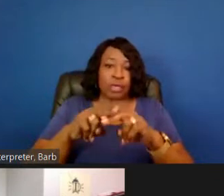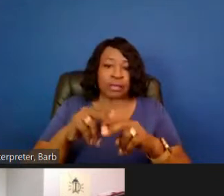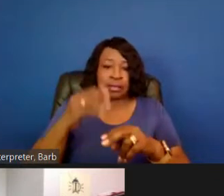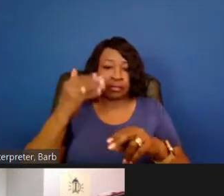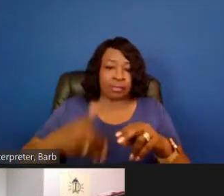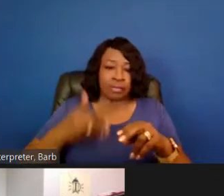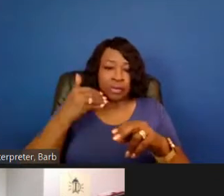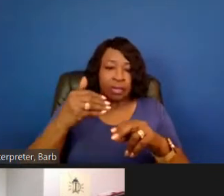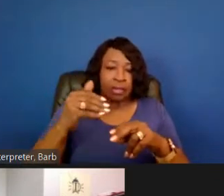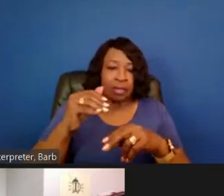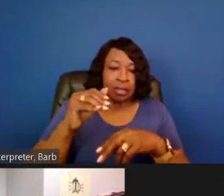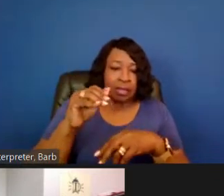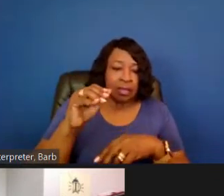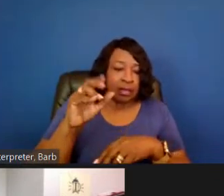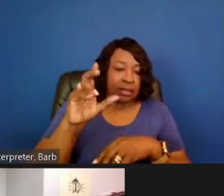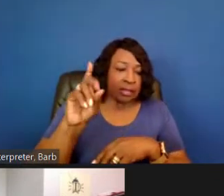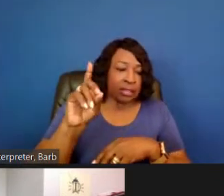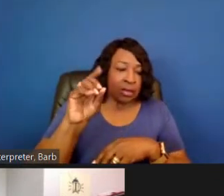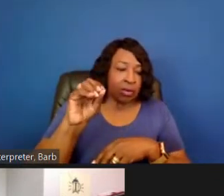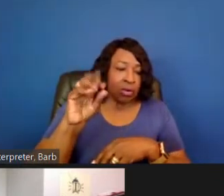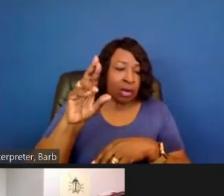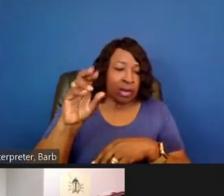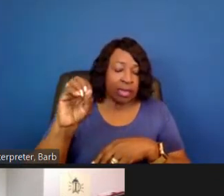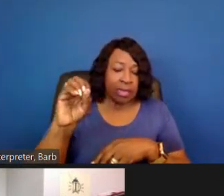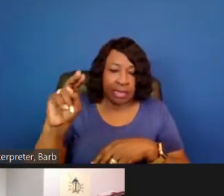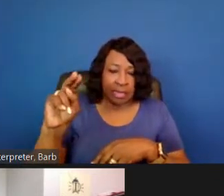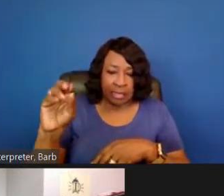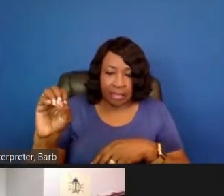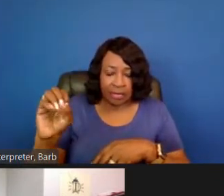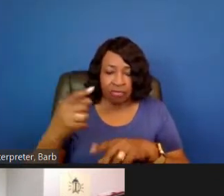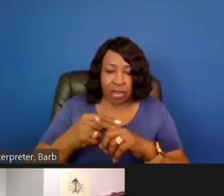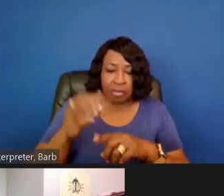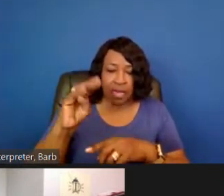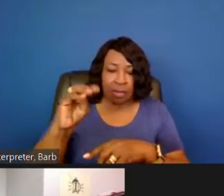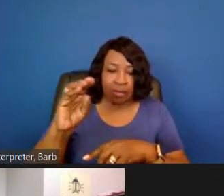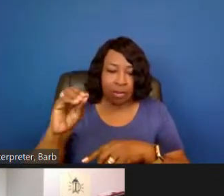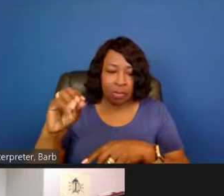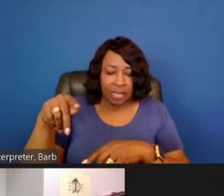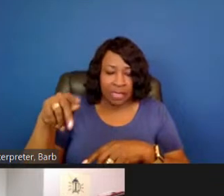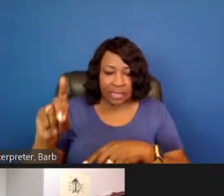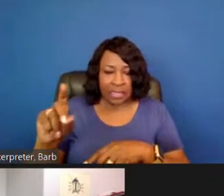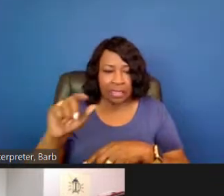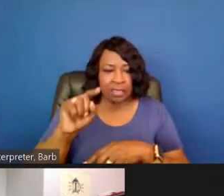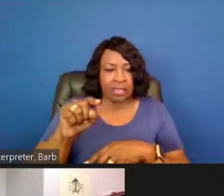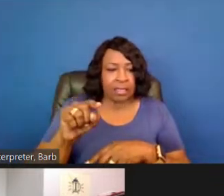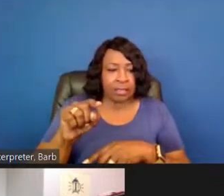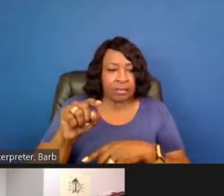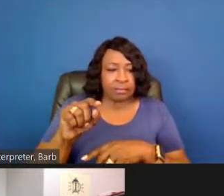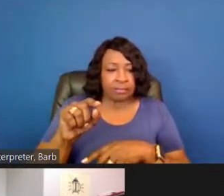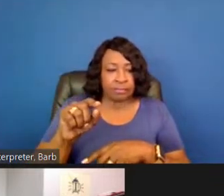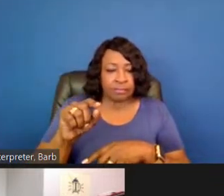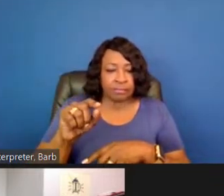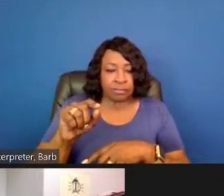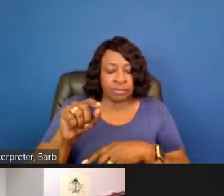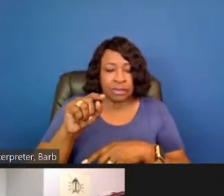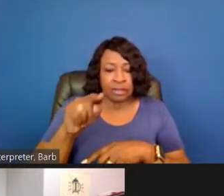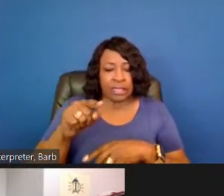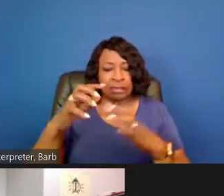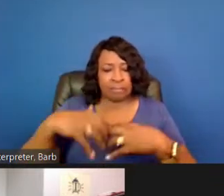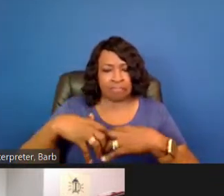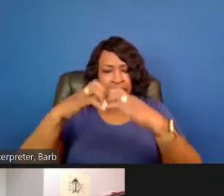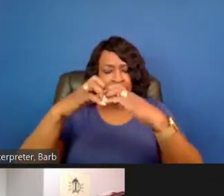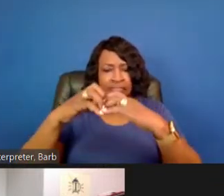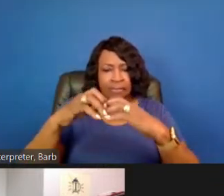from MOPD. Quick question Sure. to Irma or anyone else. Is Access active again?